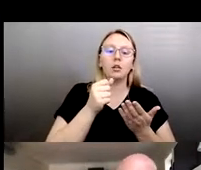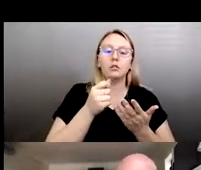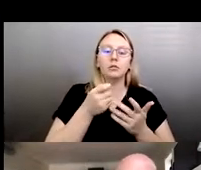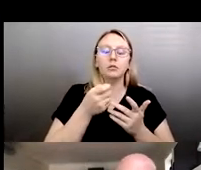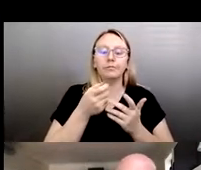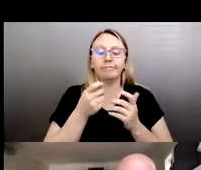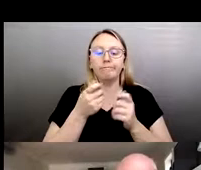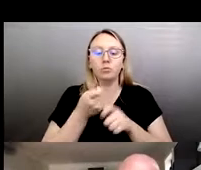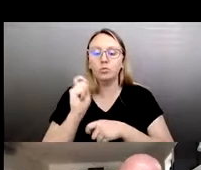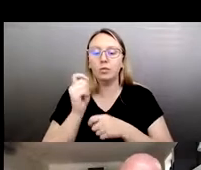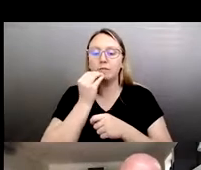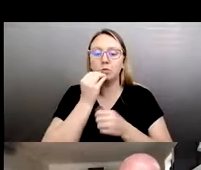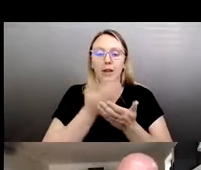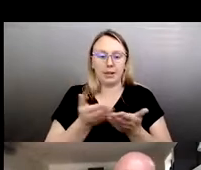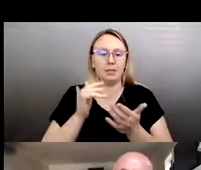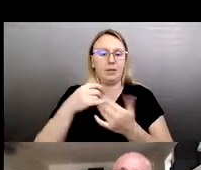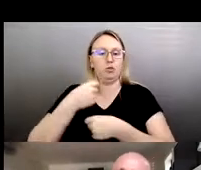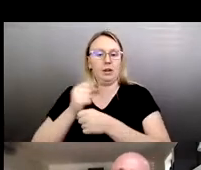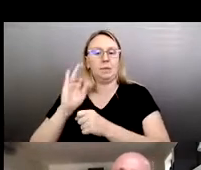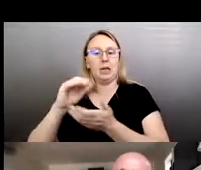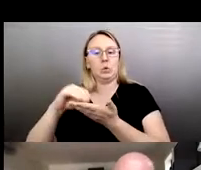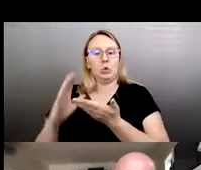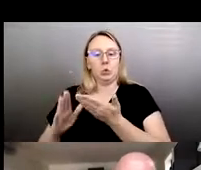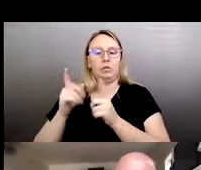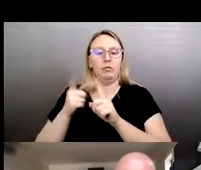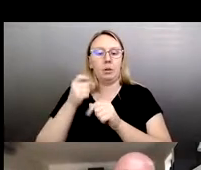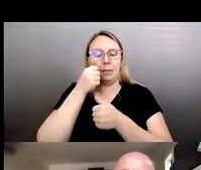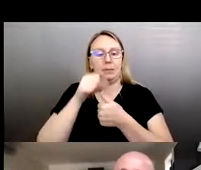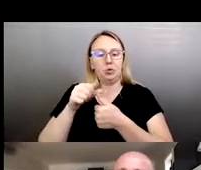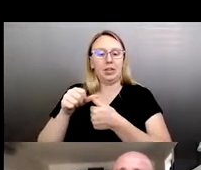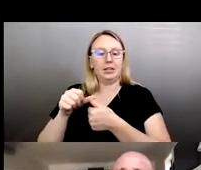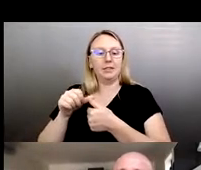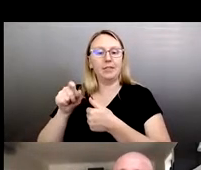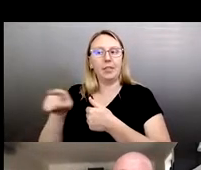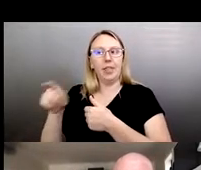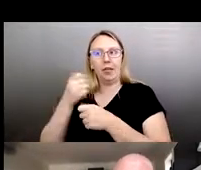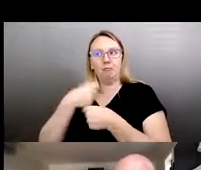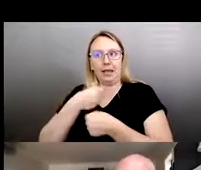recreated by a student from memory. These are the only things that we've added to the Roger Brown study collection.